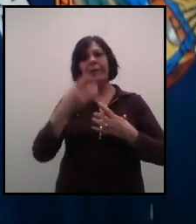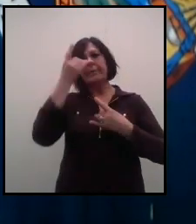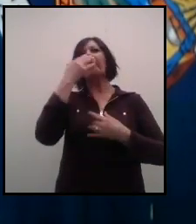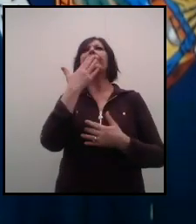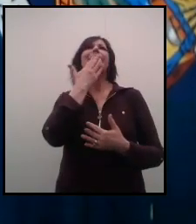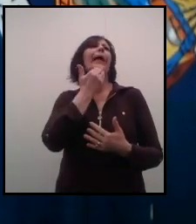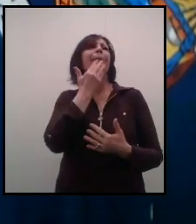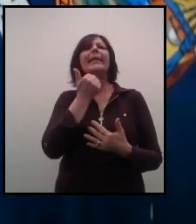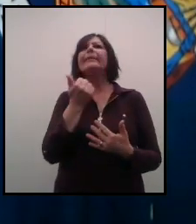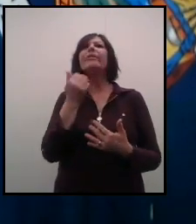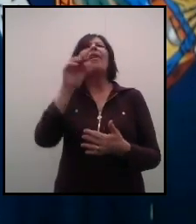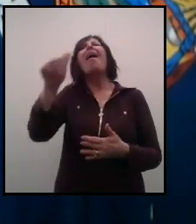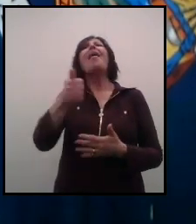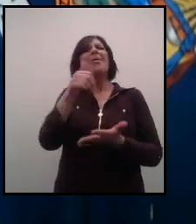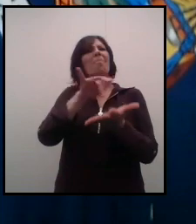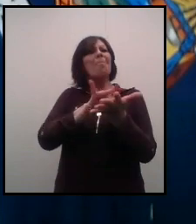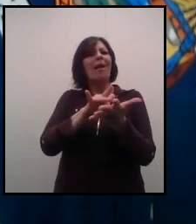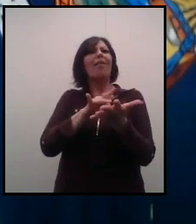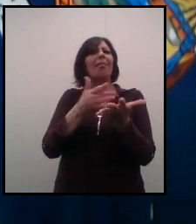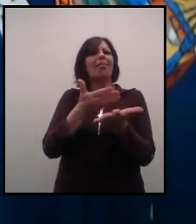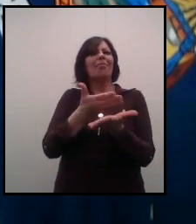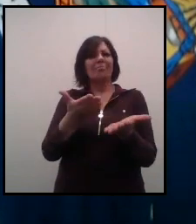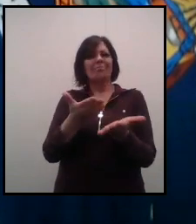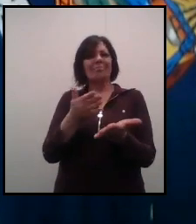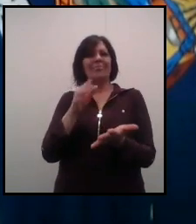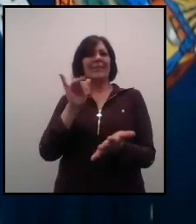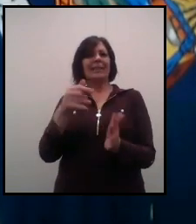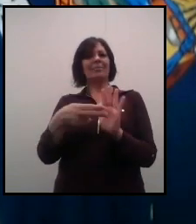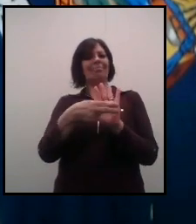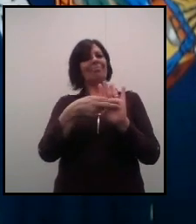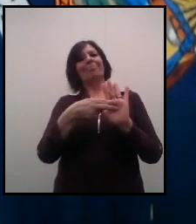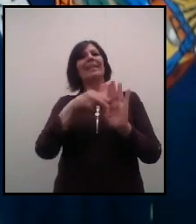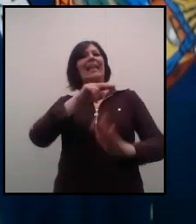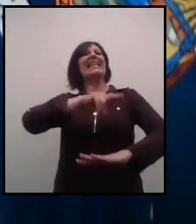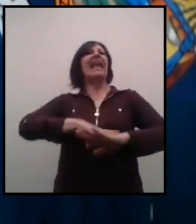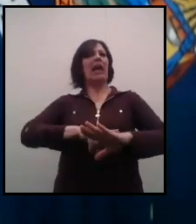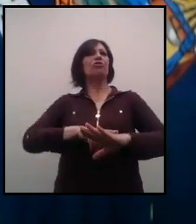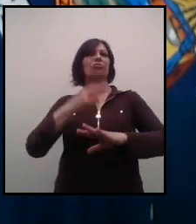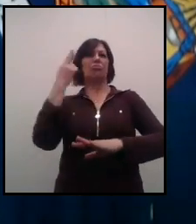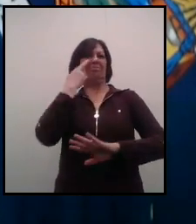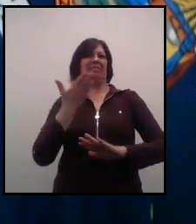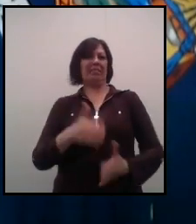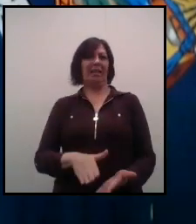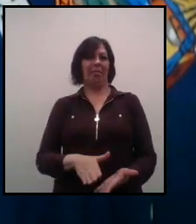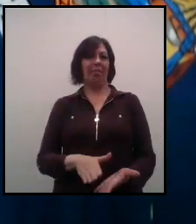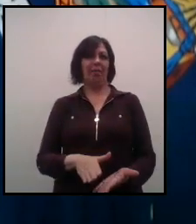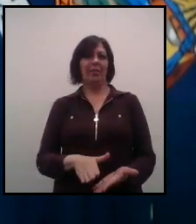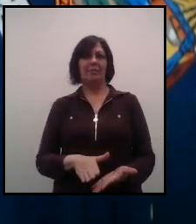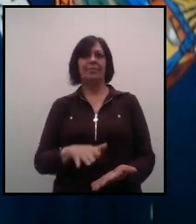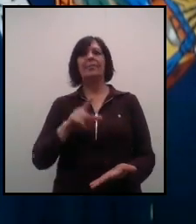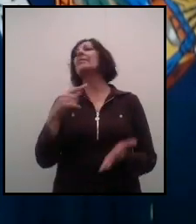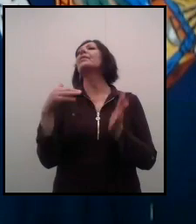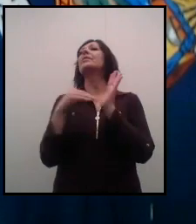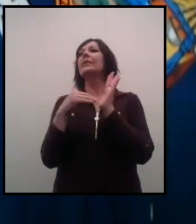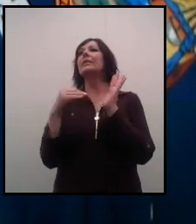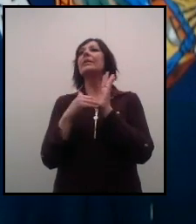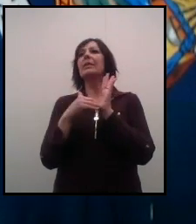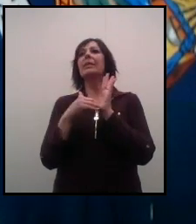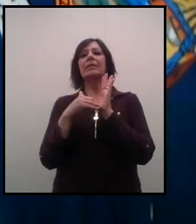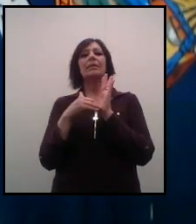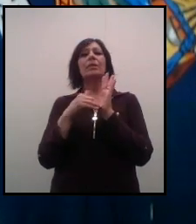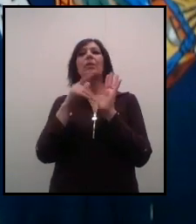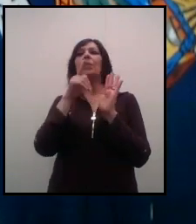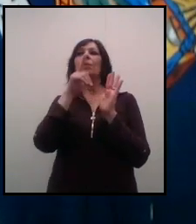diabetes or any other medical condition. That's classified as a natural cause of death, and the physician that is